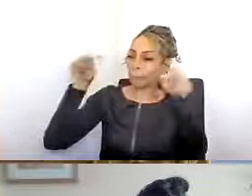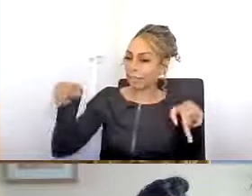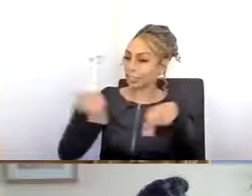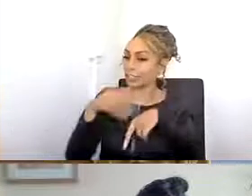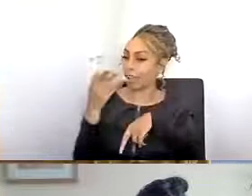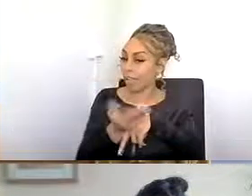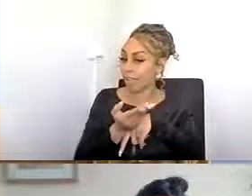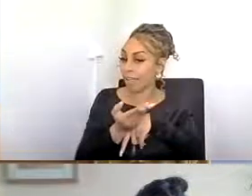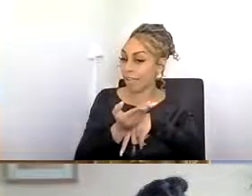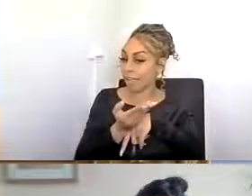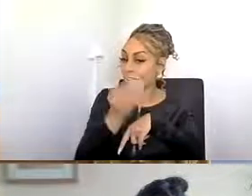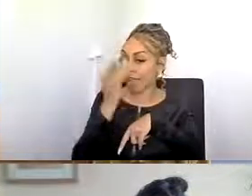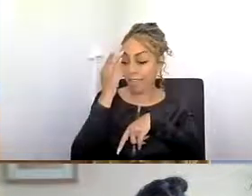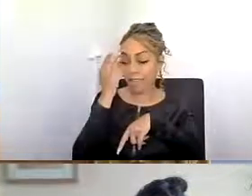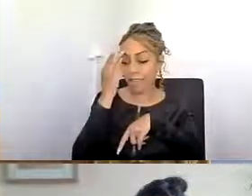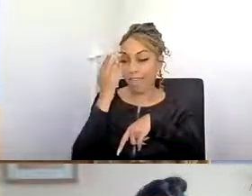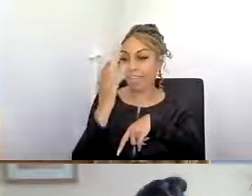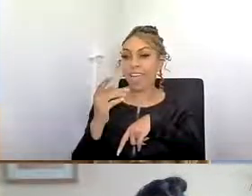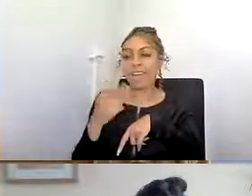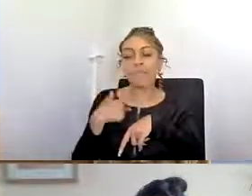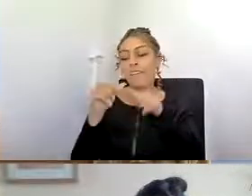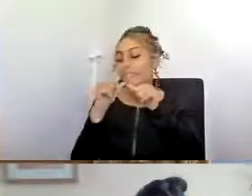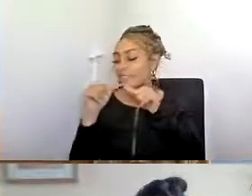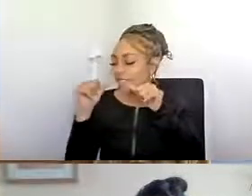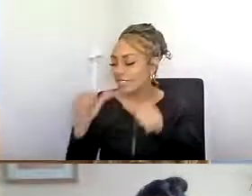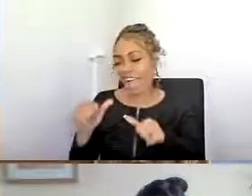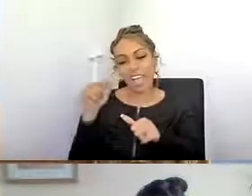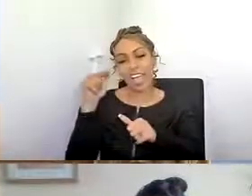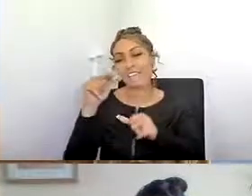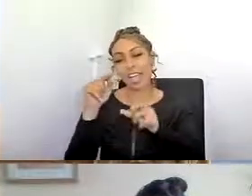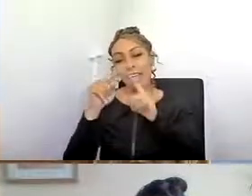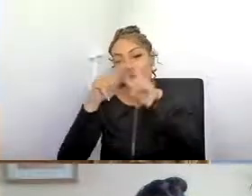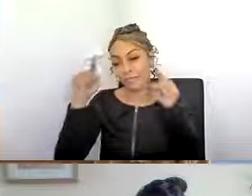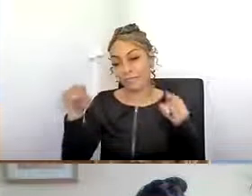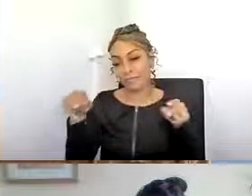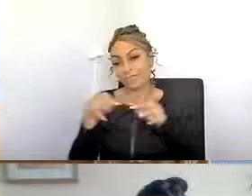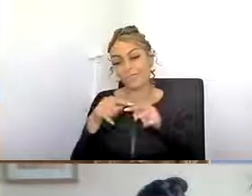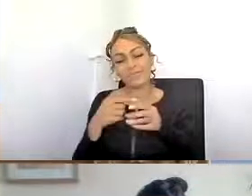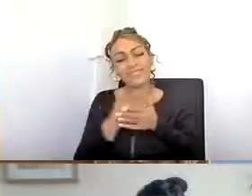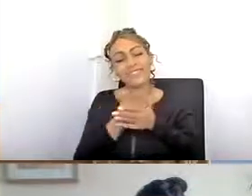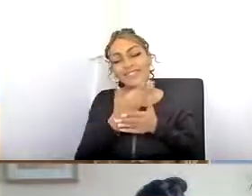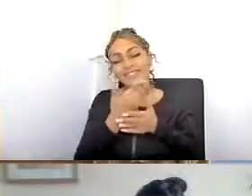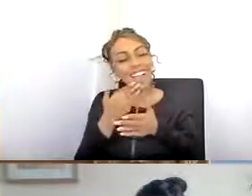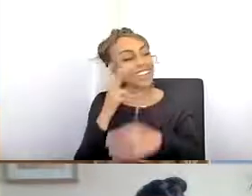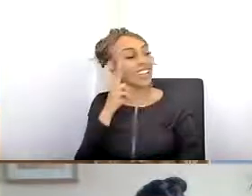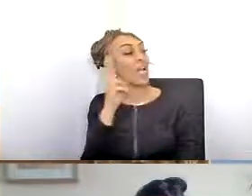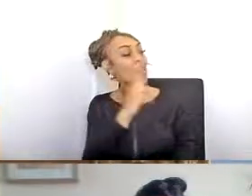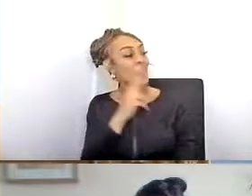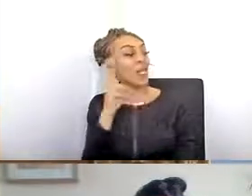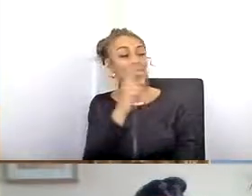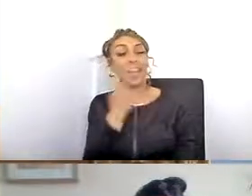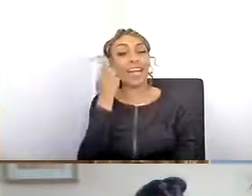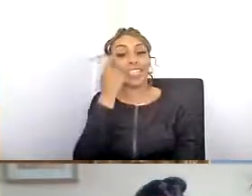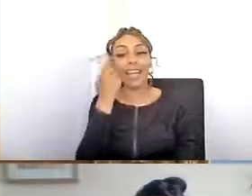But certainly one of my favourites in the collection. It's always nice to kind of return to it when we think about our